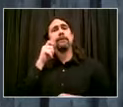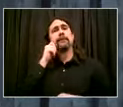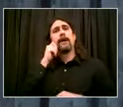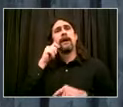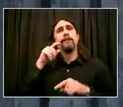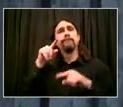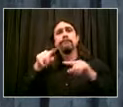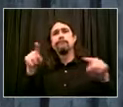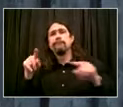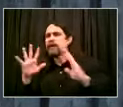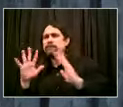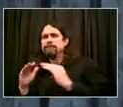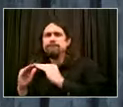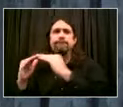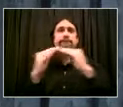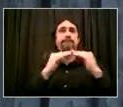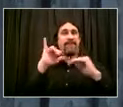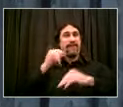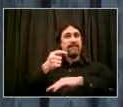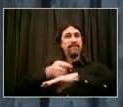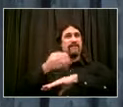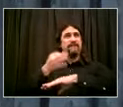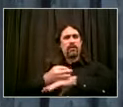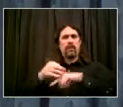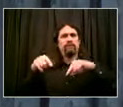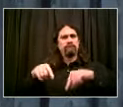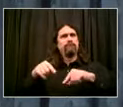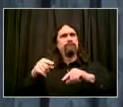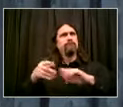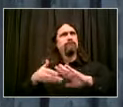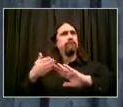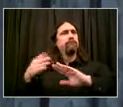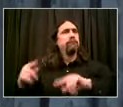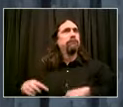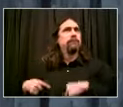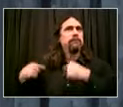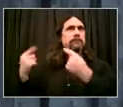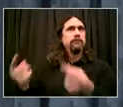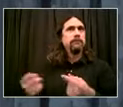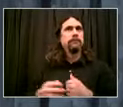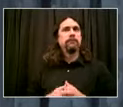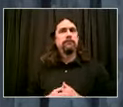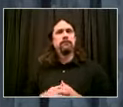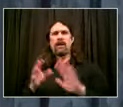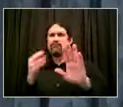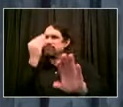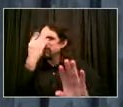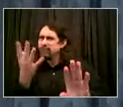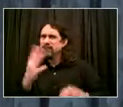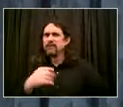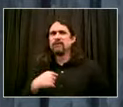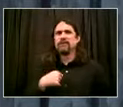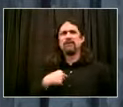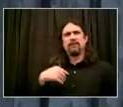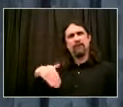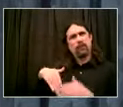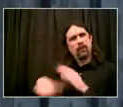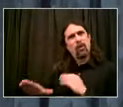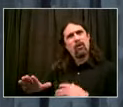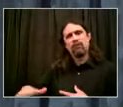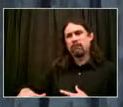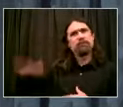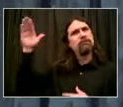I want you to know that this is my city. I was born and raised here. I sent my kids to New York City public schools, and